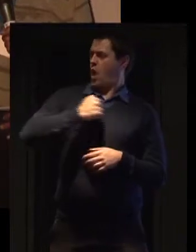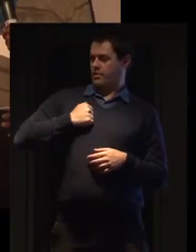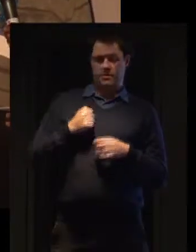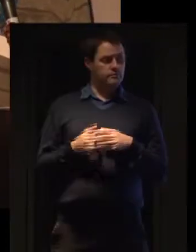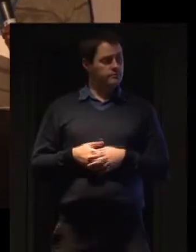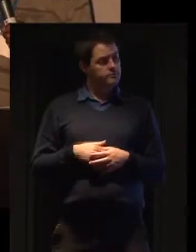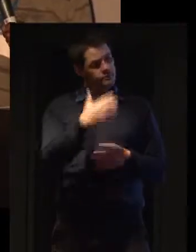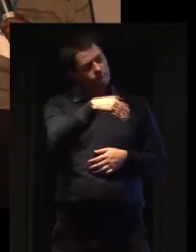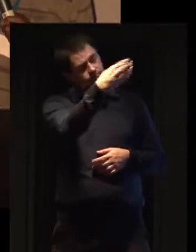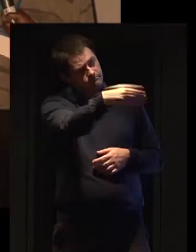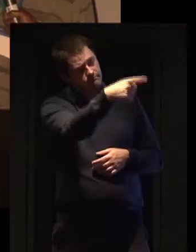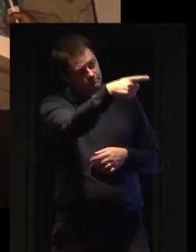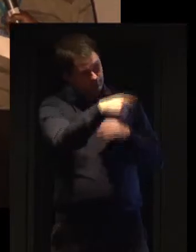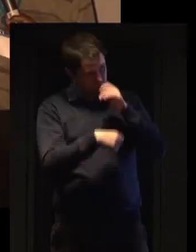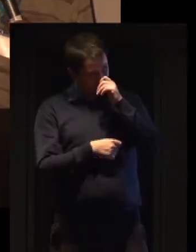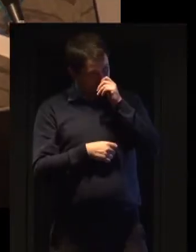On every trip, we take